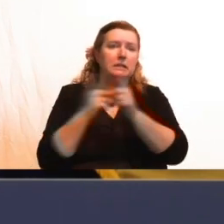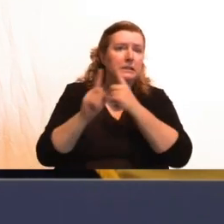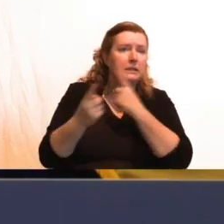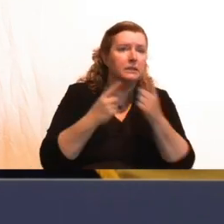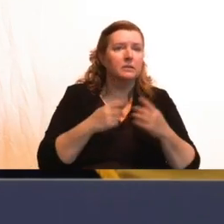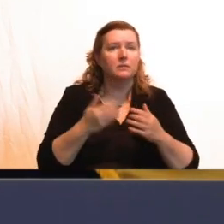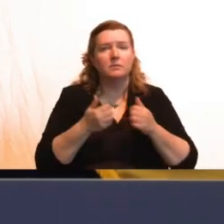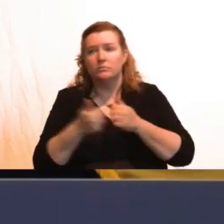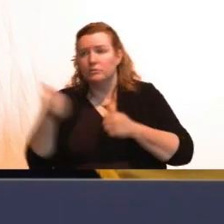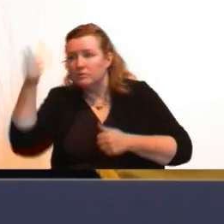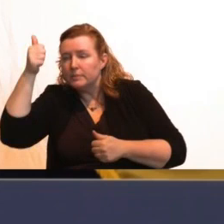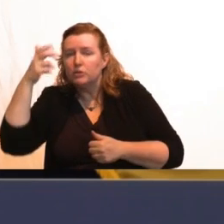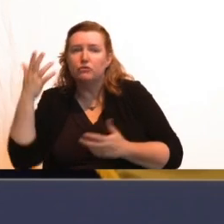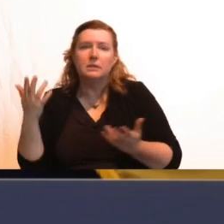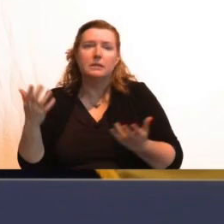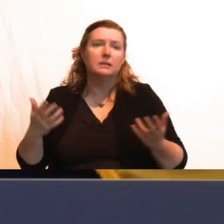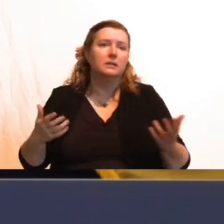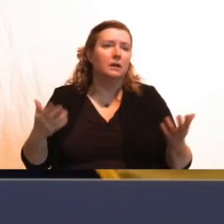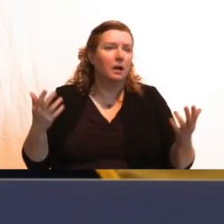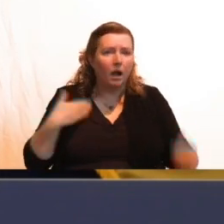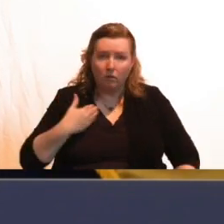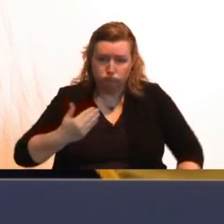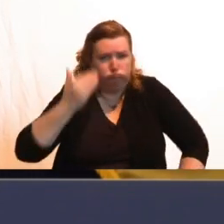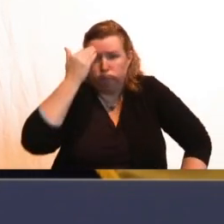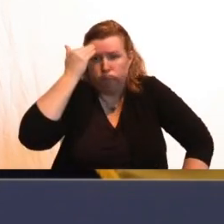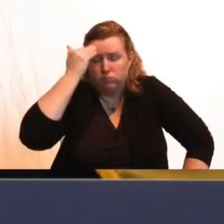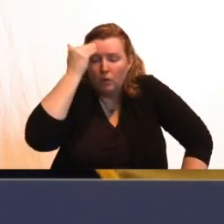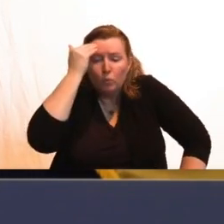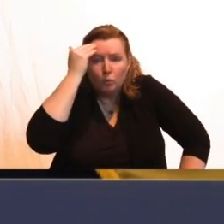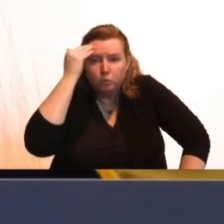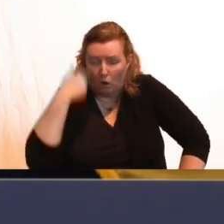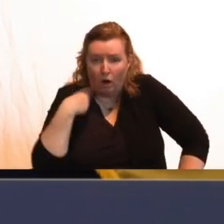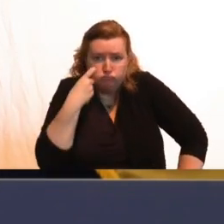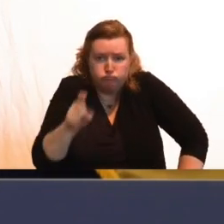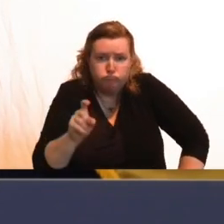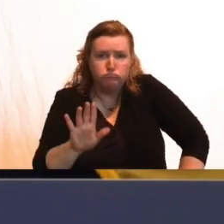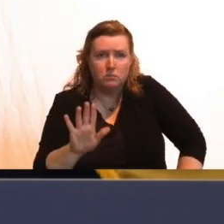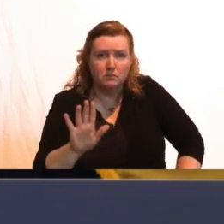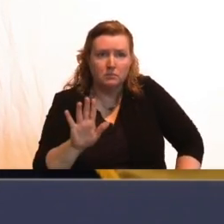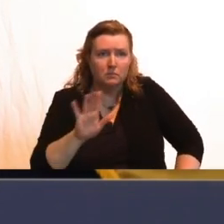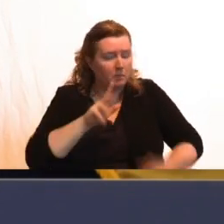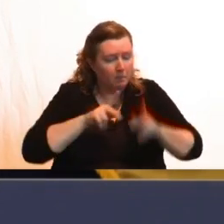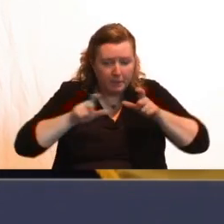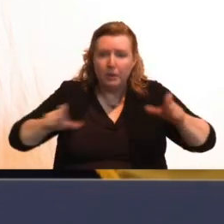there frustrated because they do not have a rightful resolution, I'm frustrated with them.